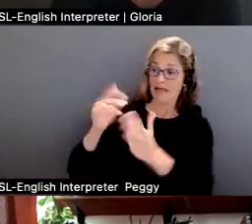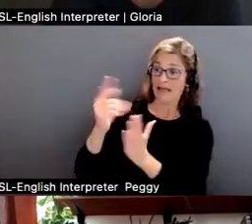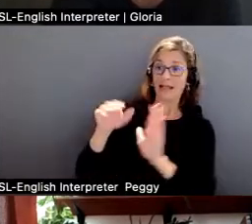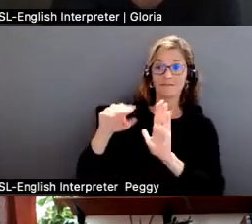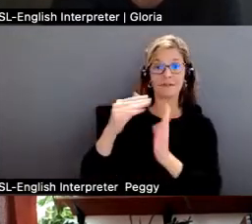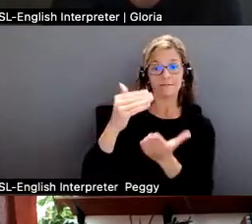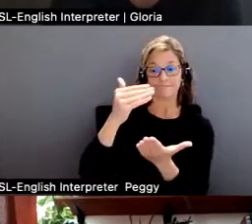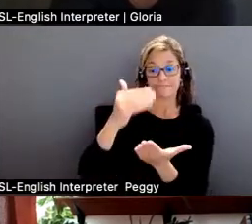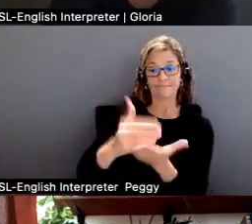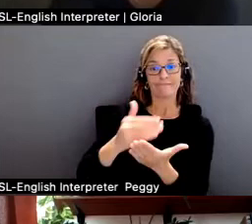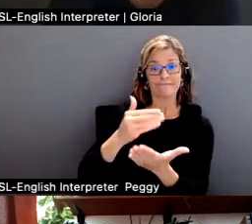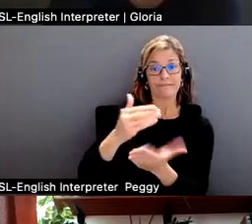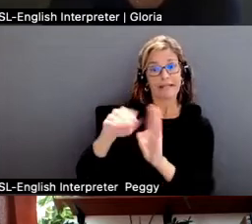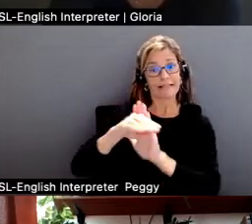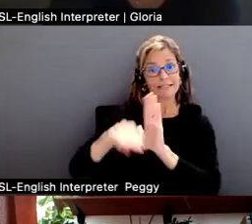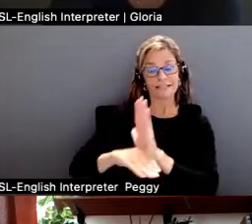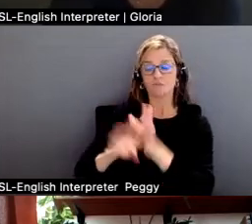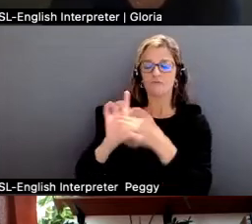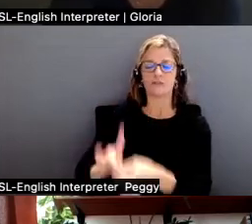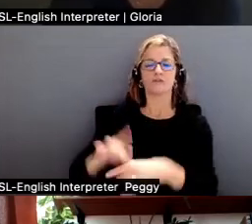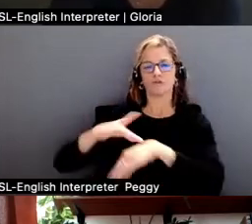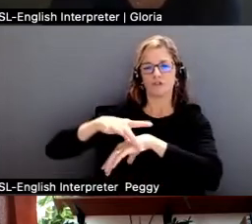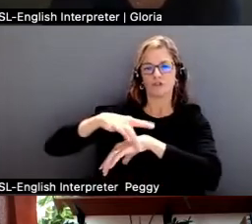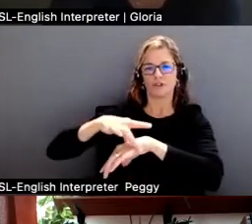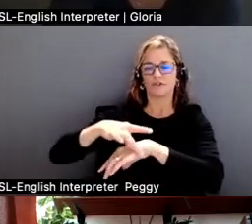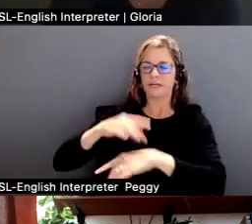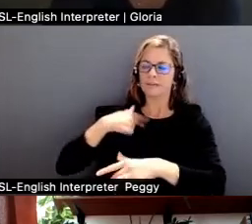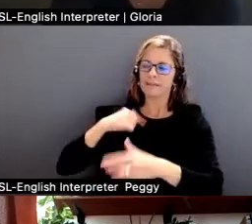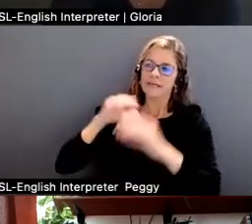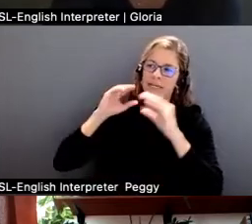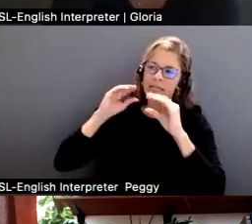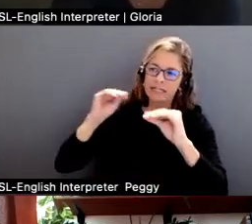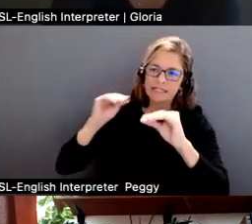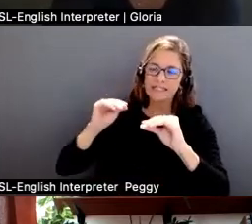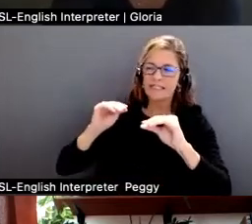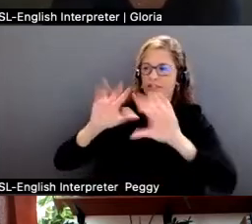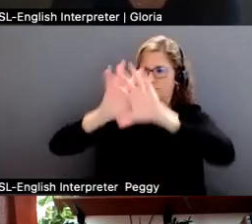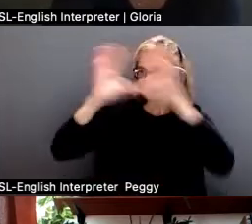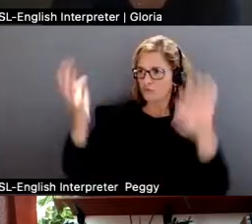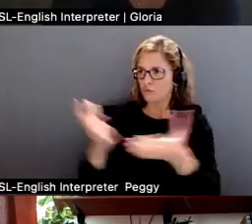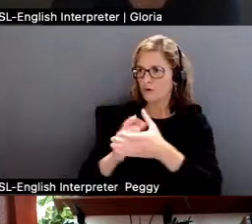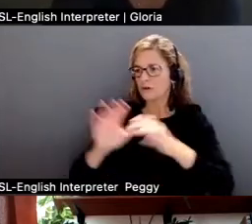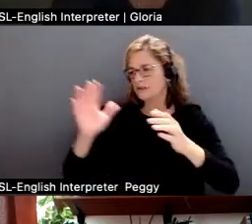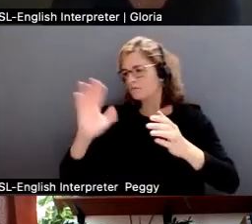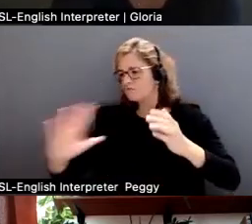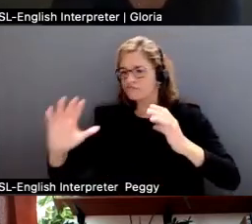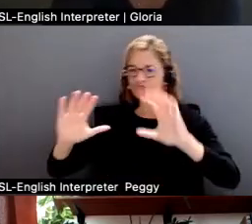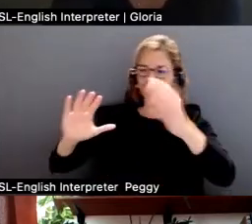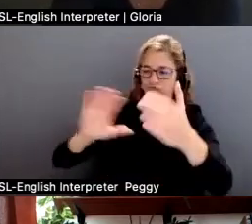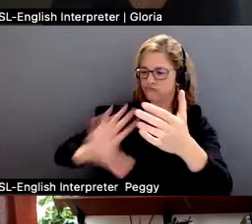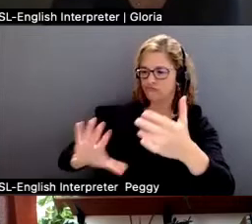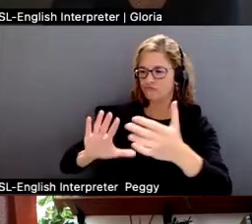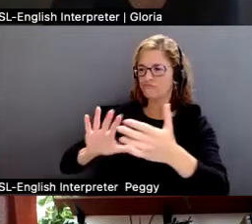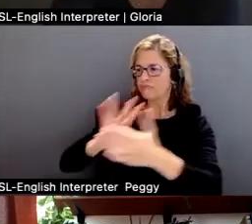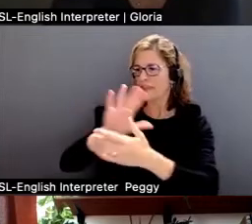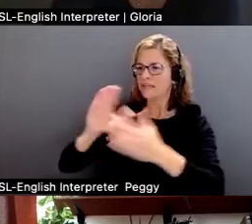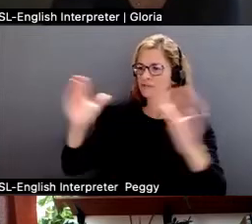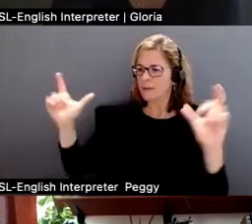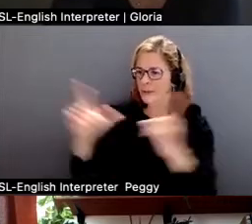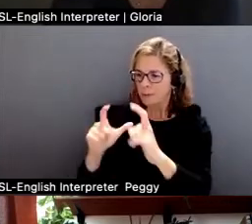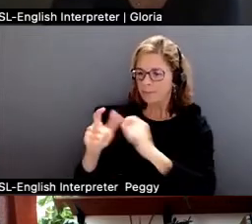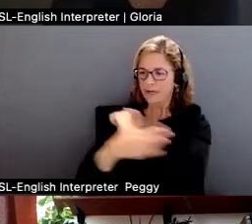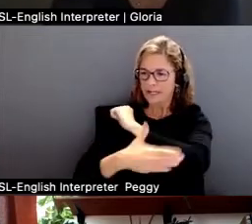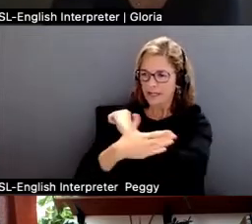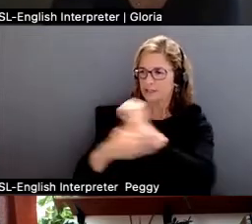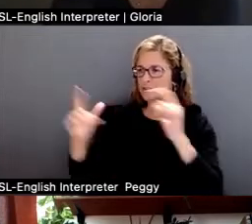and I've gone over some of the continents and countries within them. And here the students